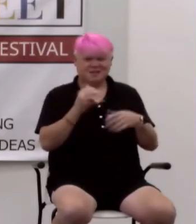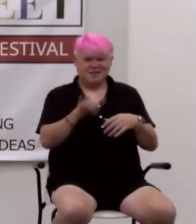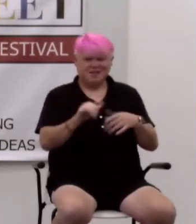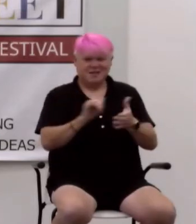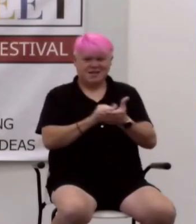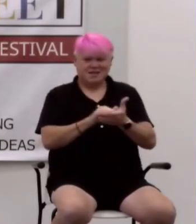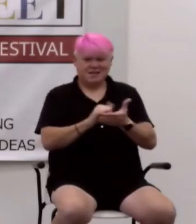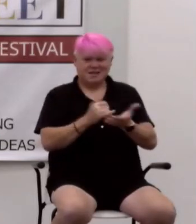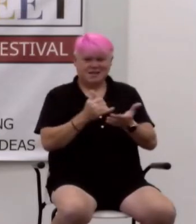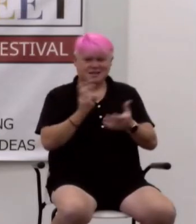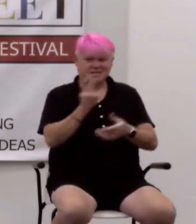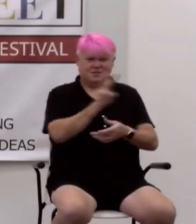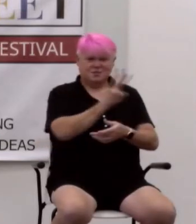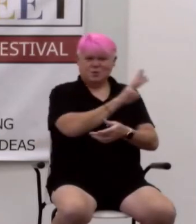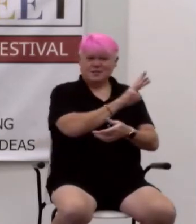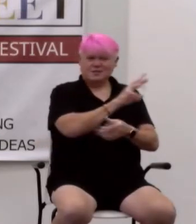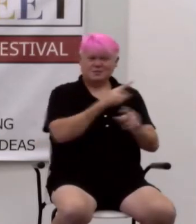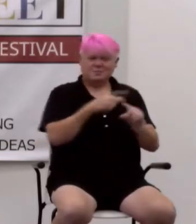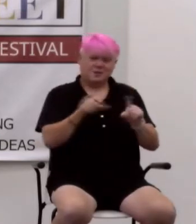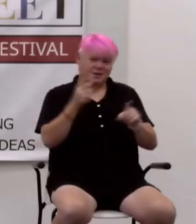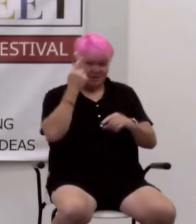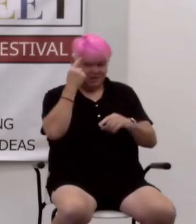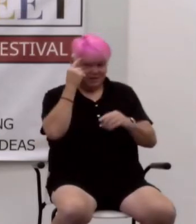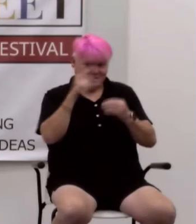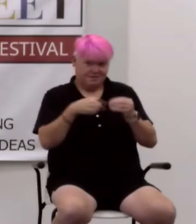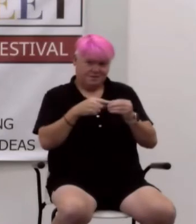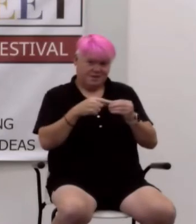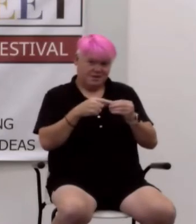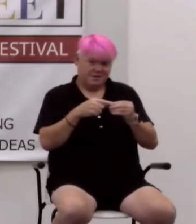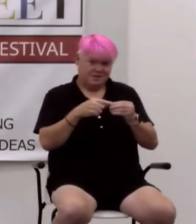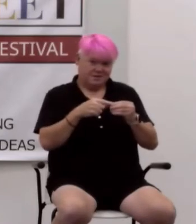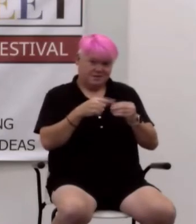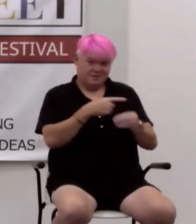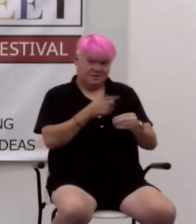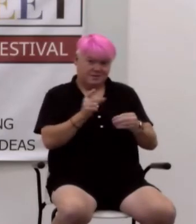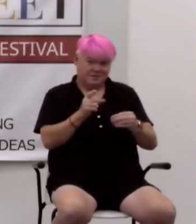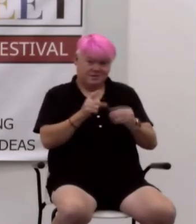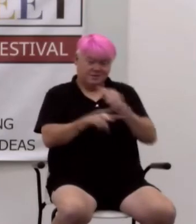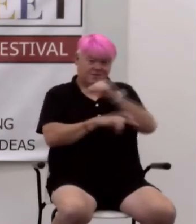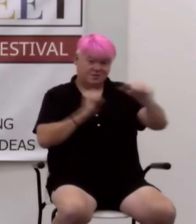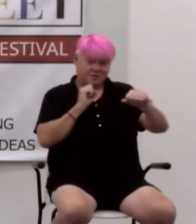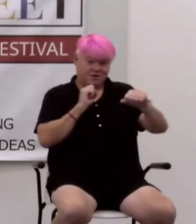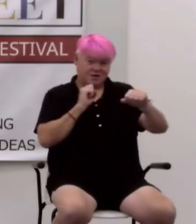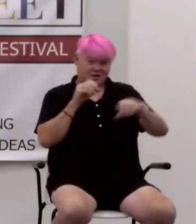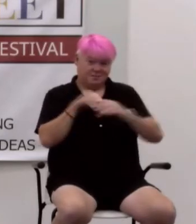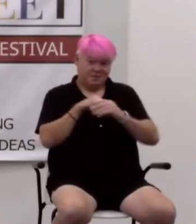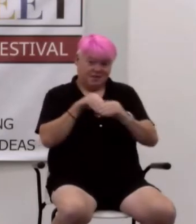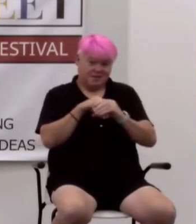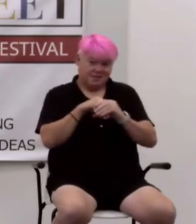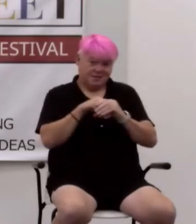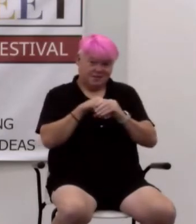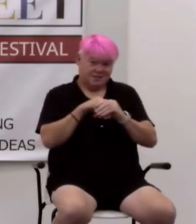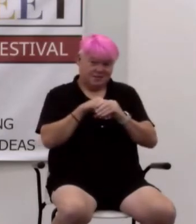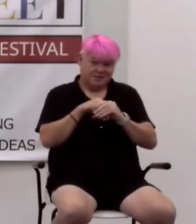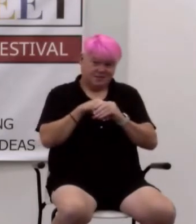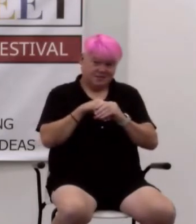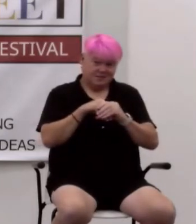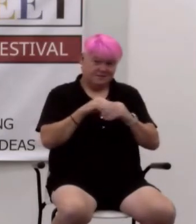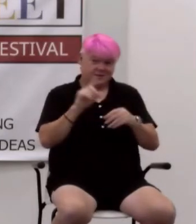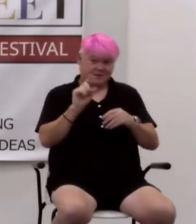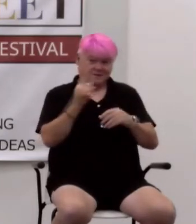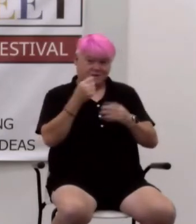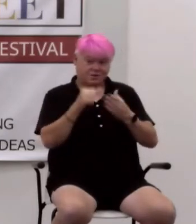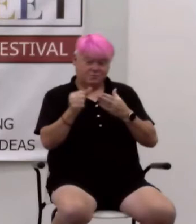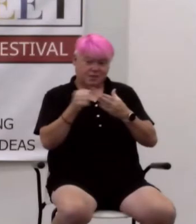a Western, but then I thought about it. There's crime in the Outlander. It's on the first page, we find out